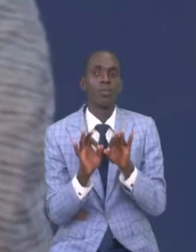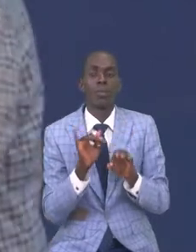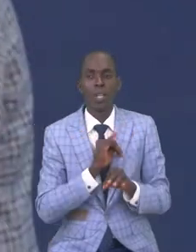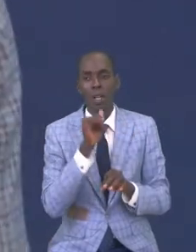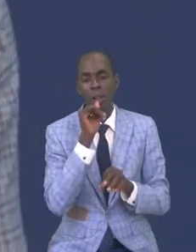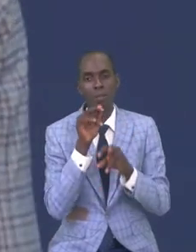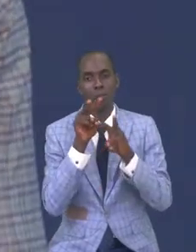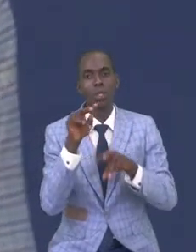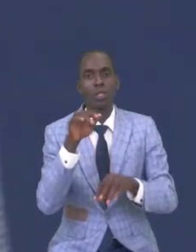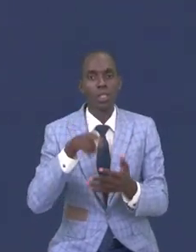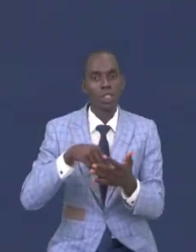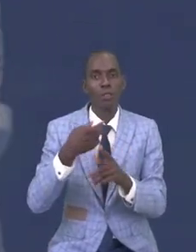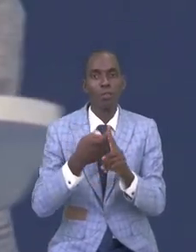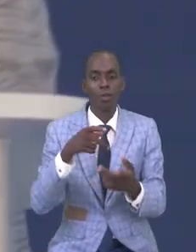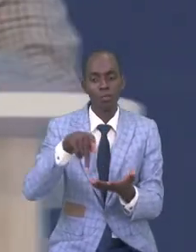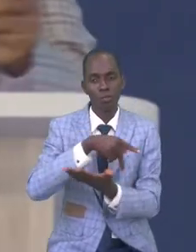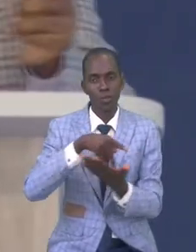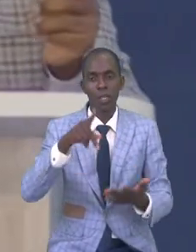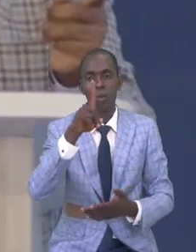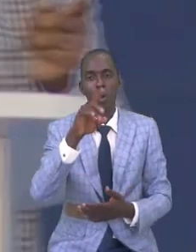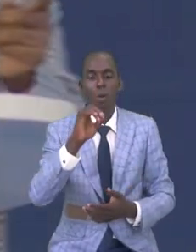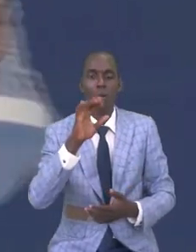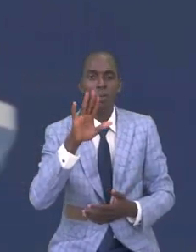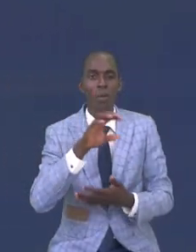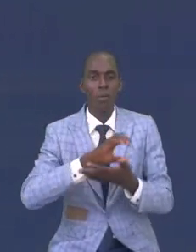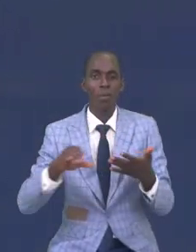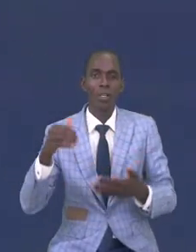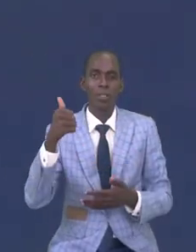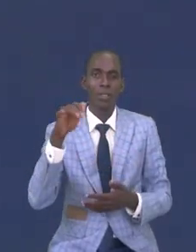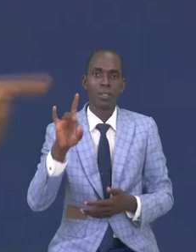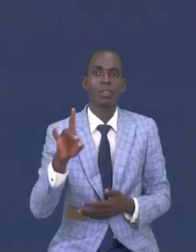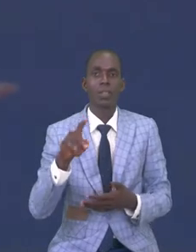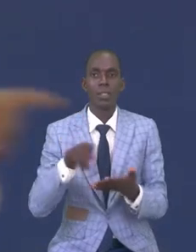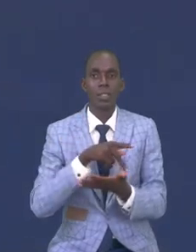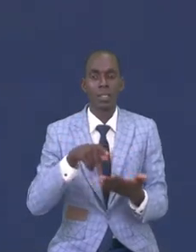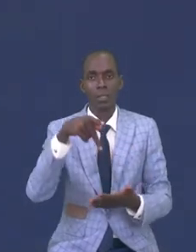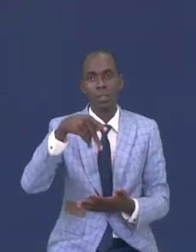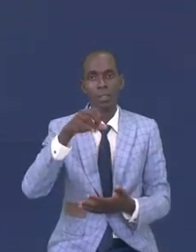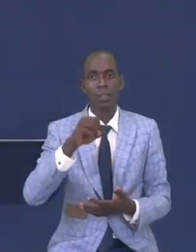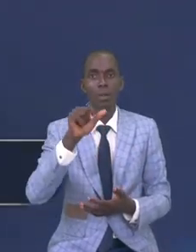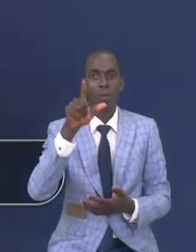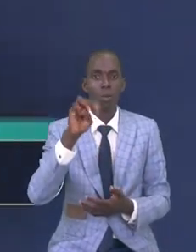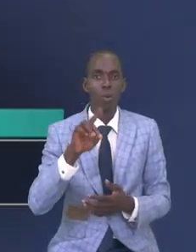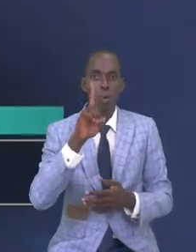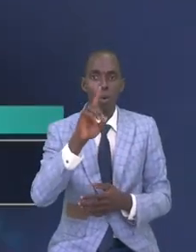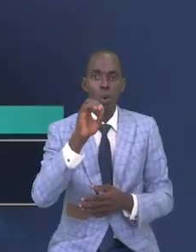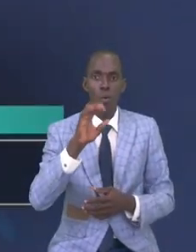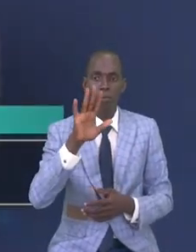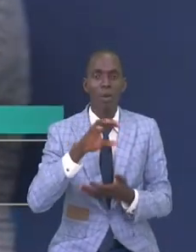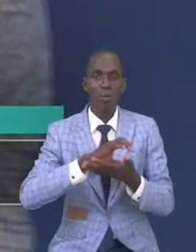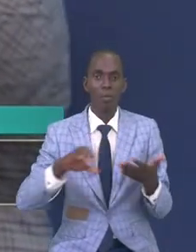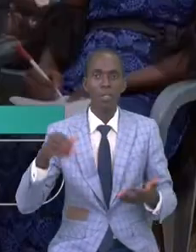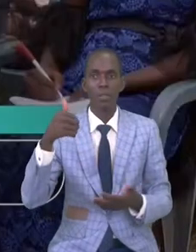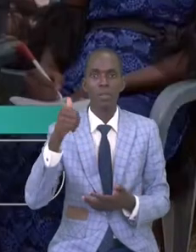at Psalm 105, reading from verse 18. In Psalm 105, verse 18, whose